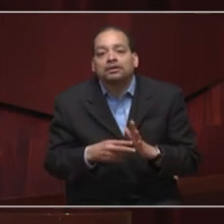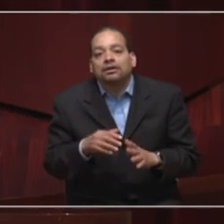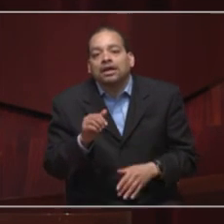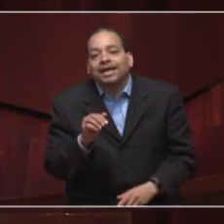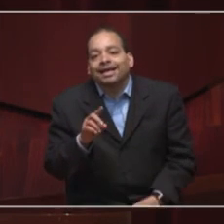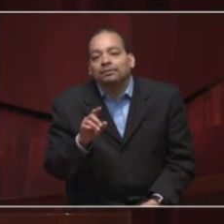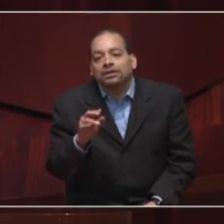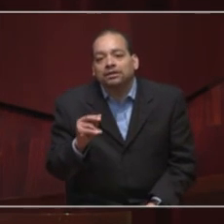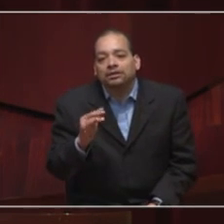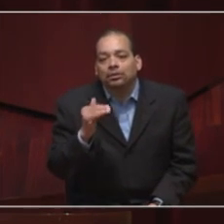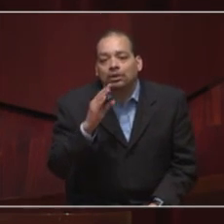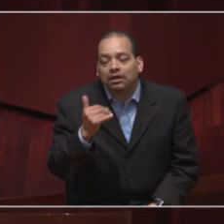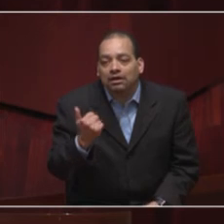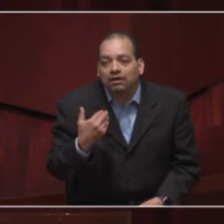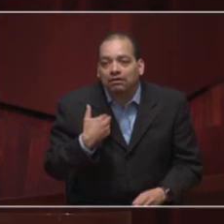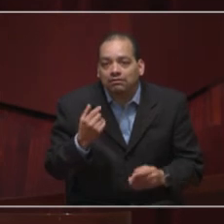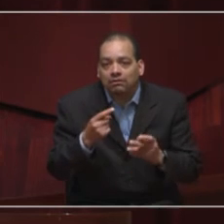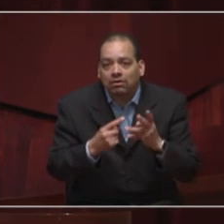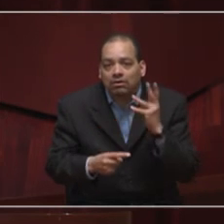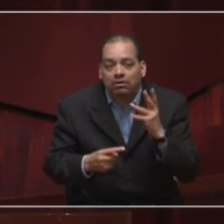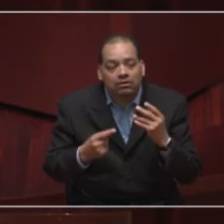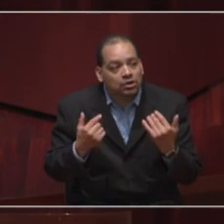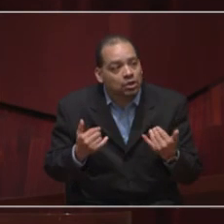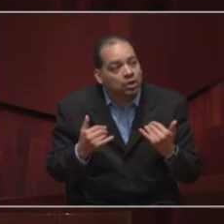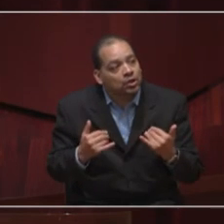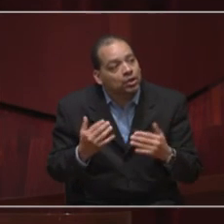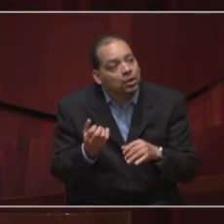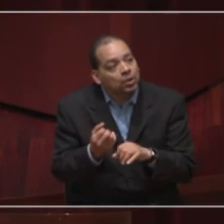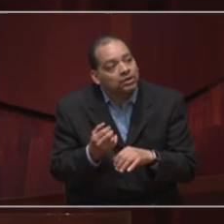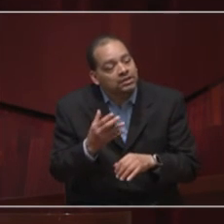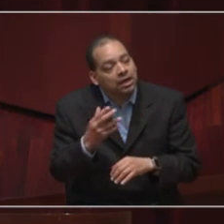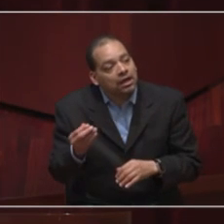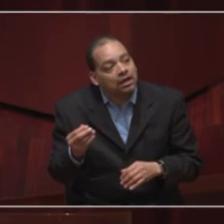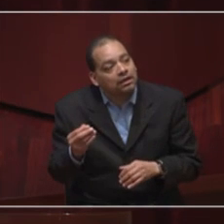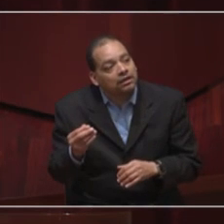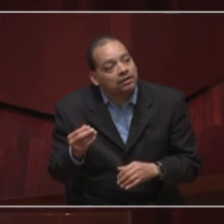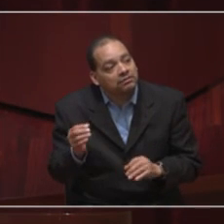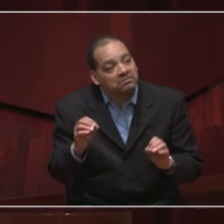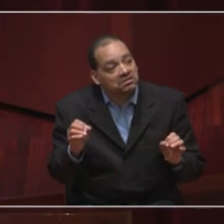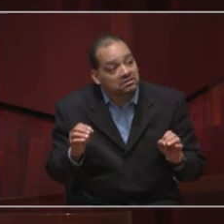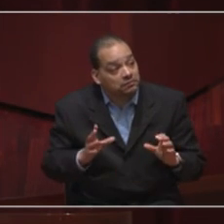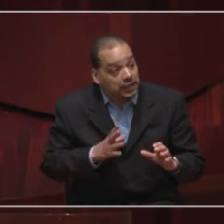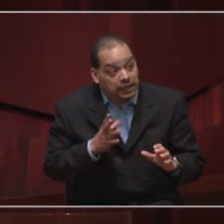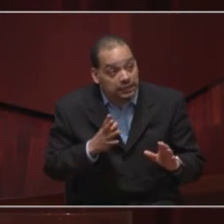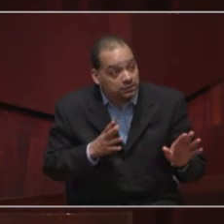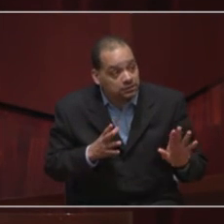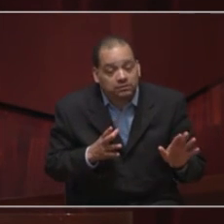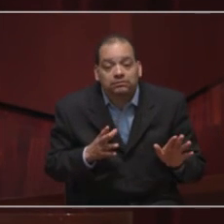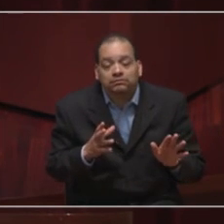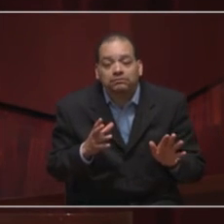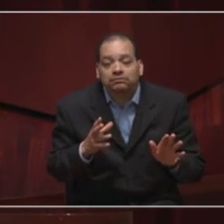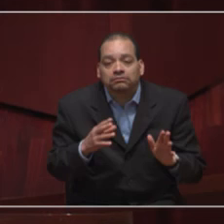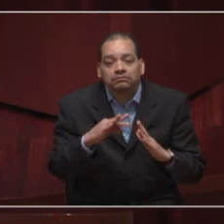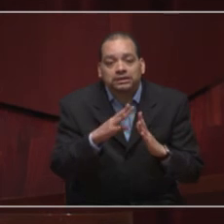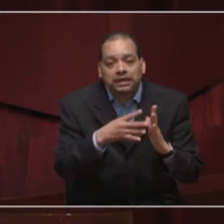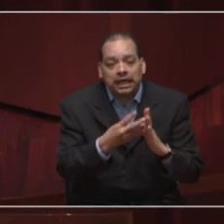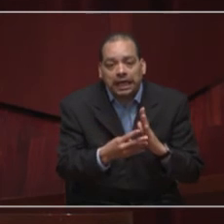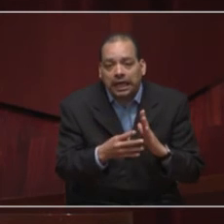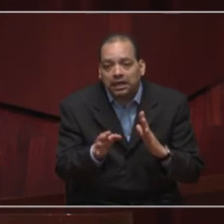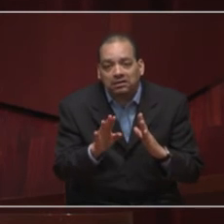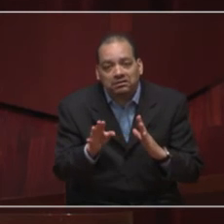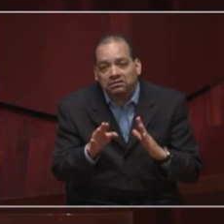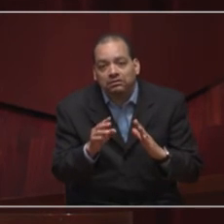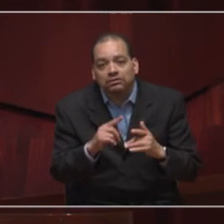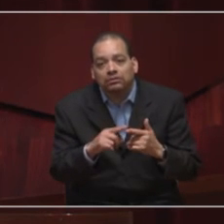the current holdings. Right. And then it just nothing fancy in Excel format or even